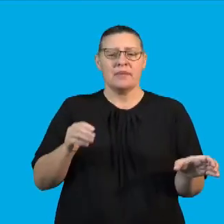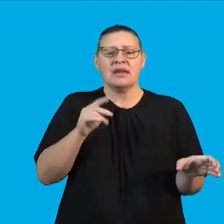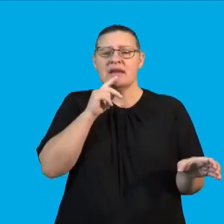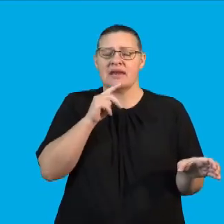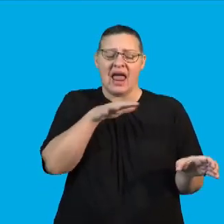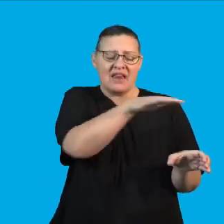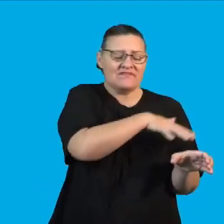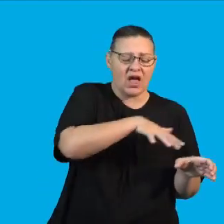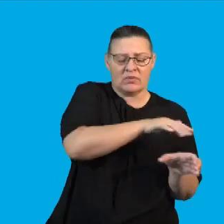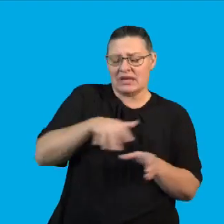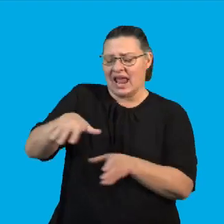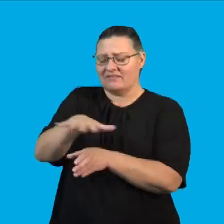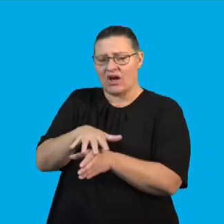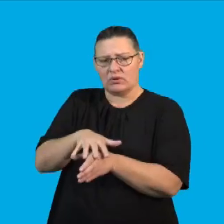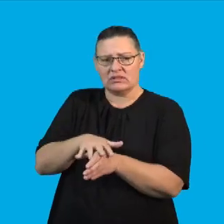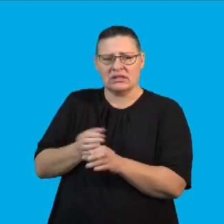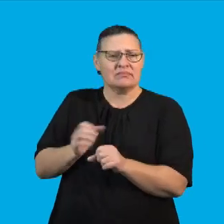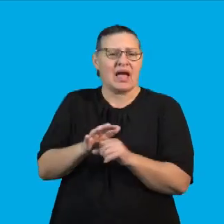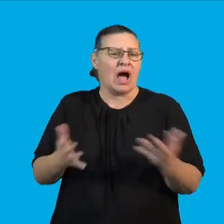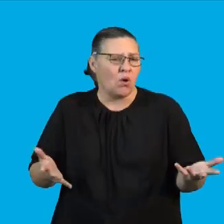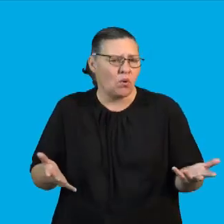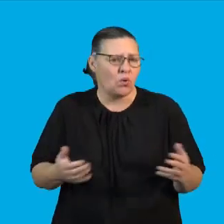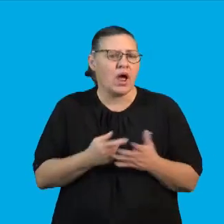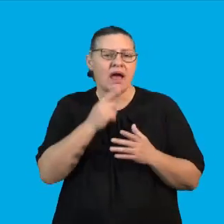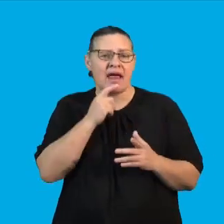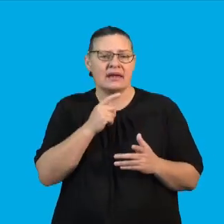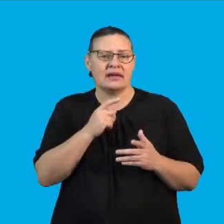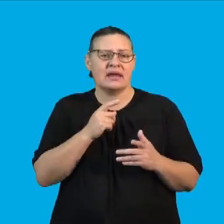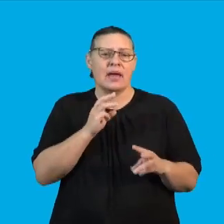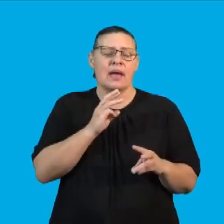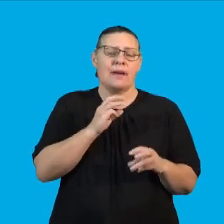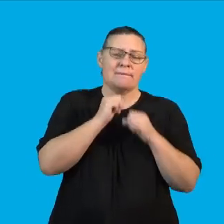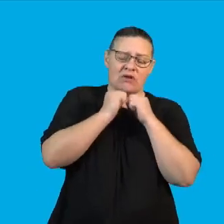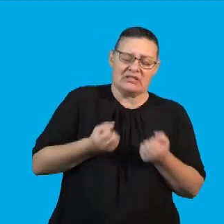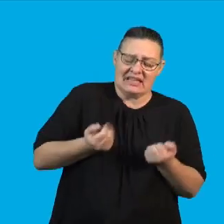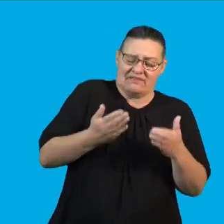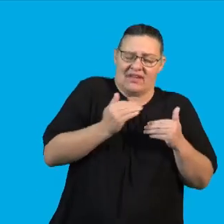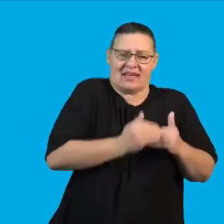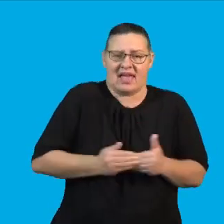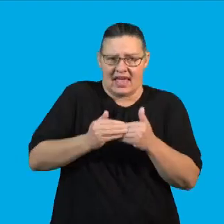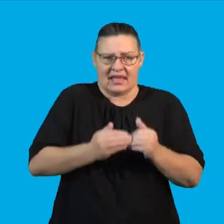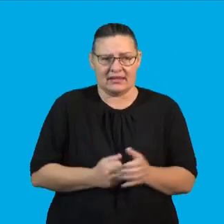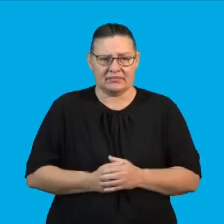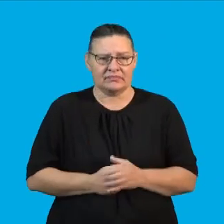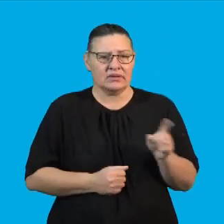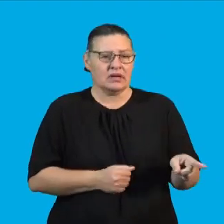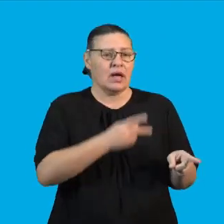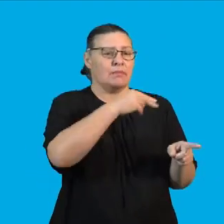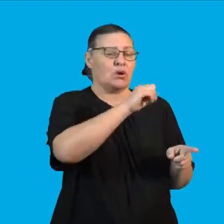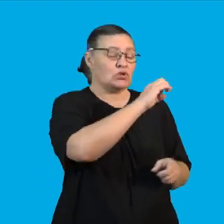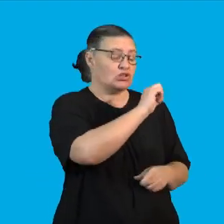are related to the safety of the environment and amount of parental care parents can give.